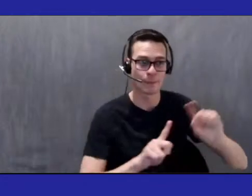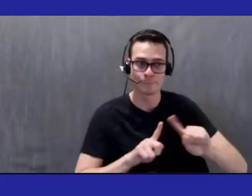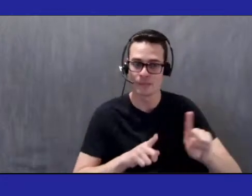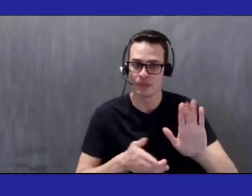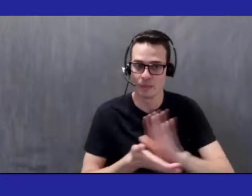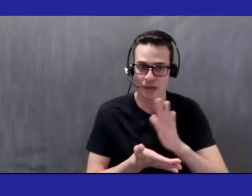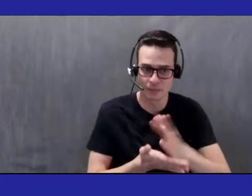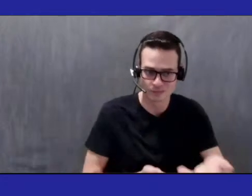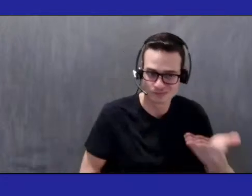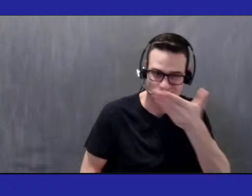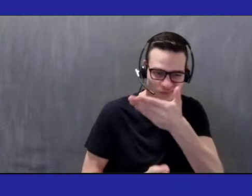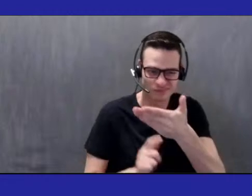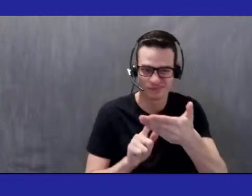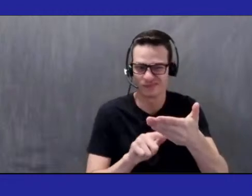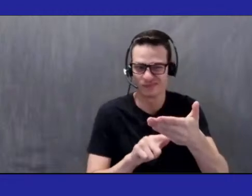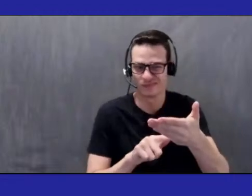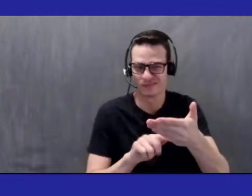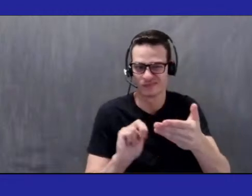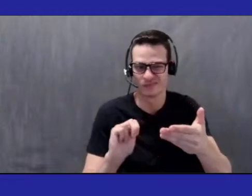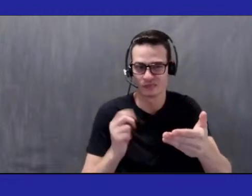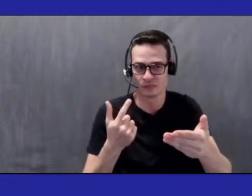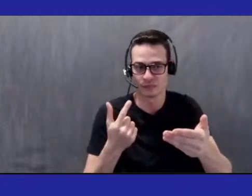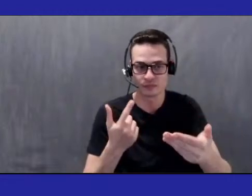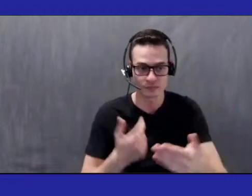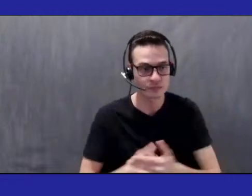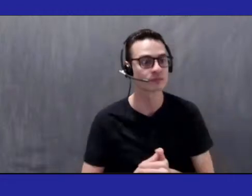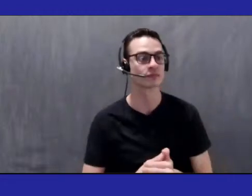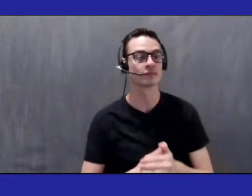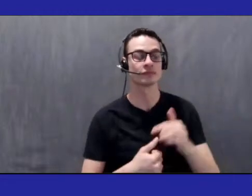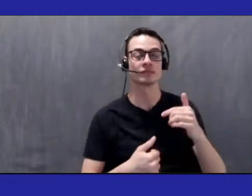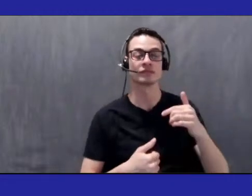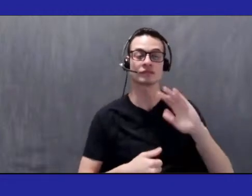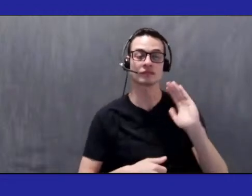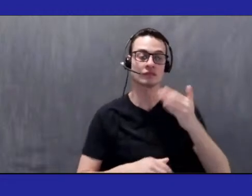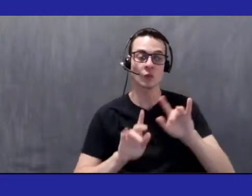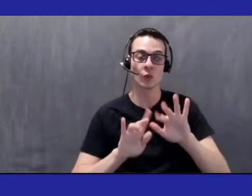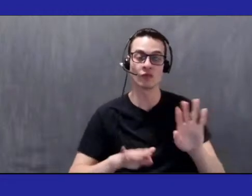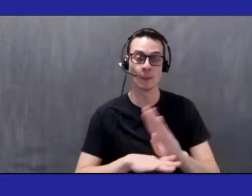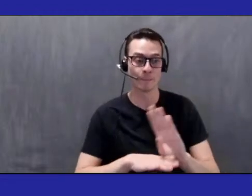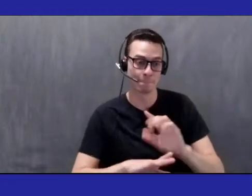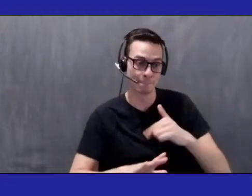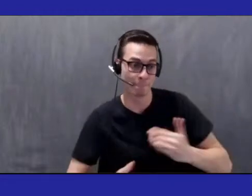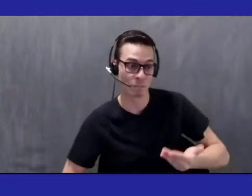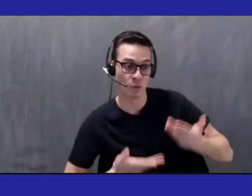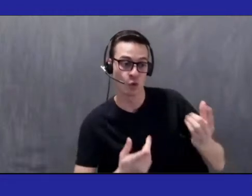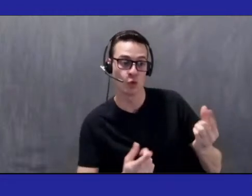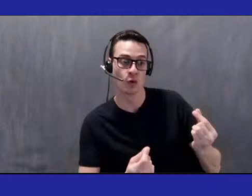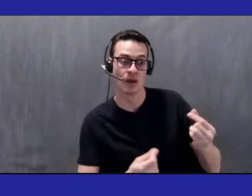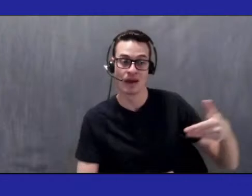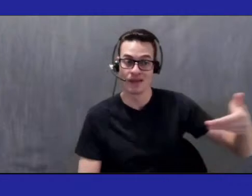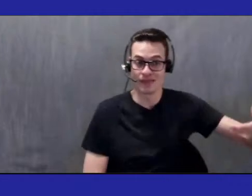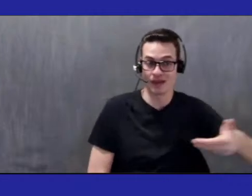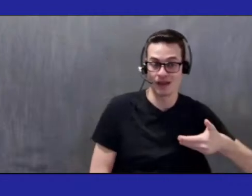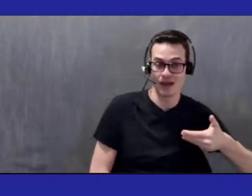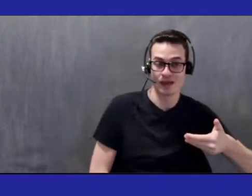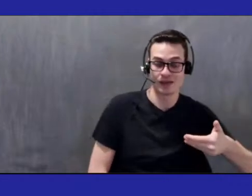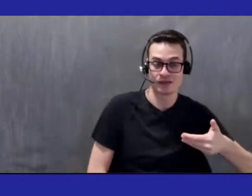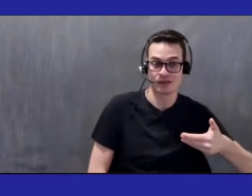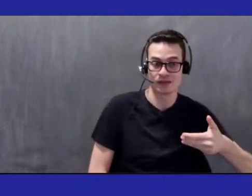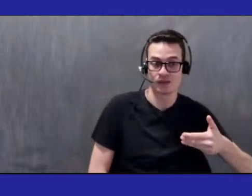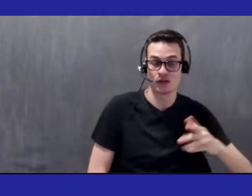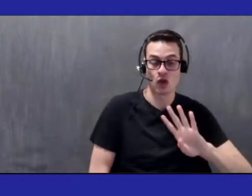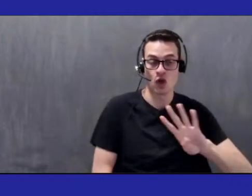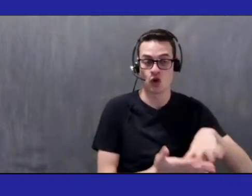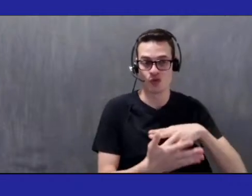the things that I suggest to our vendor diversity, our diverse businesses, is that they hire a graphic designer to help